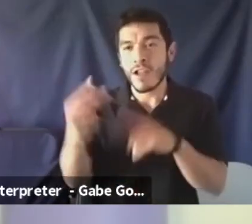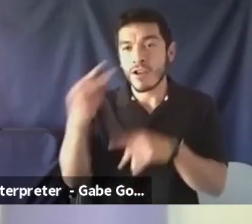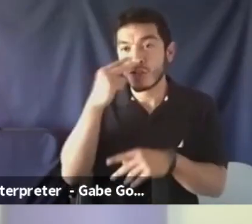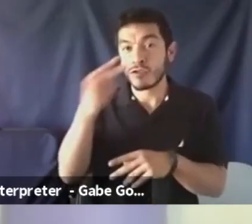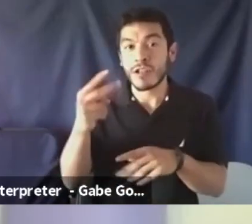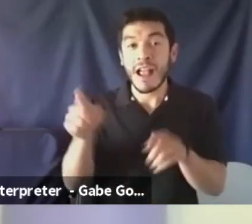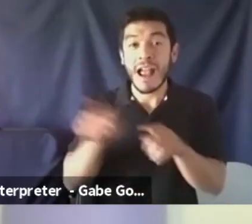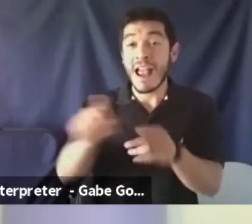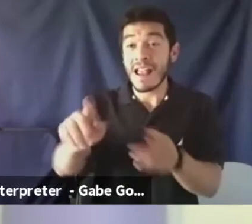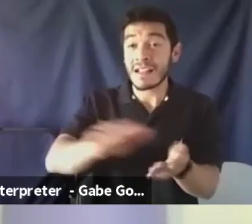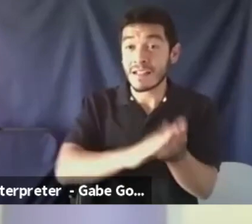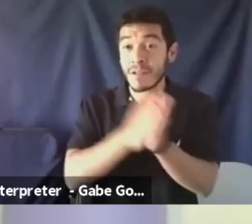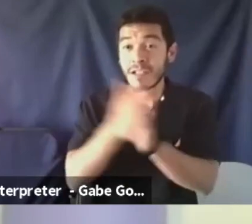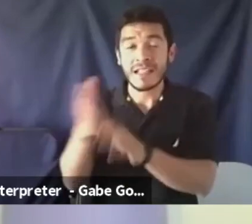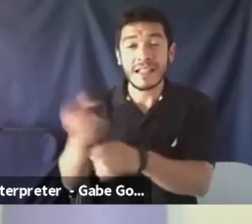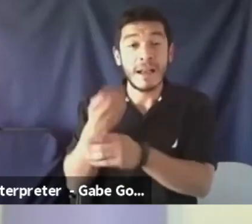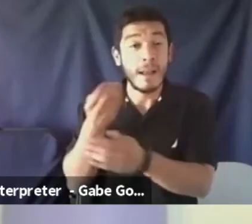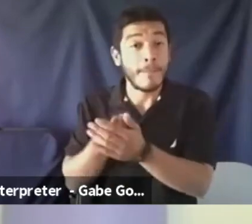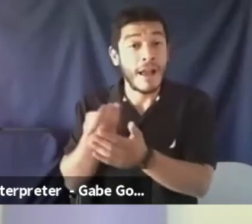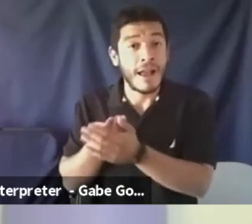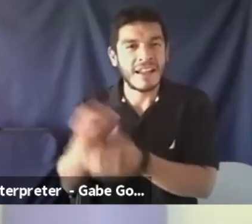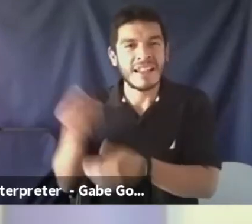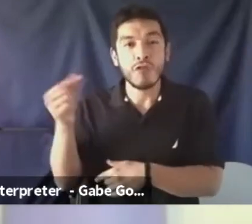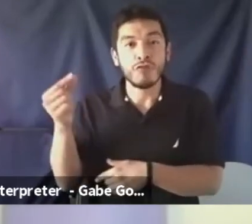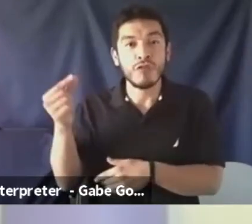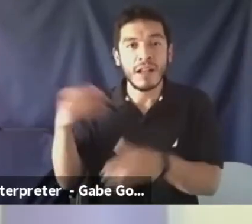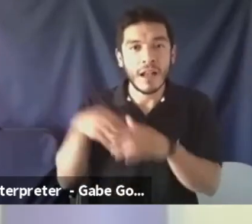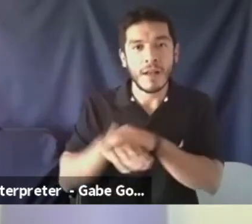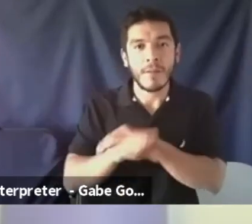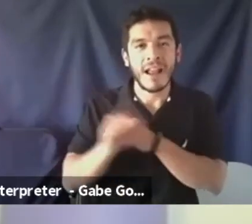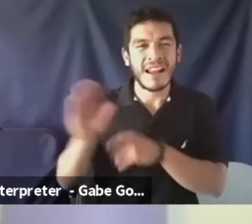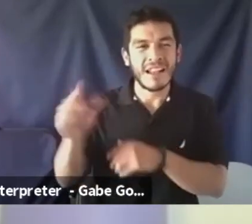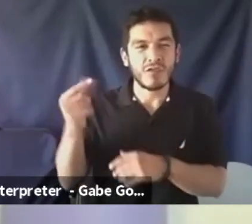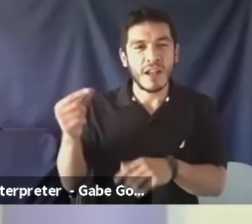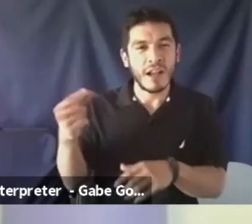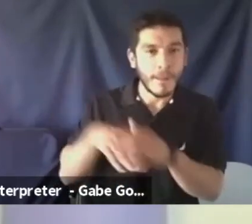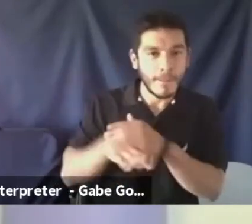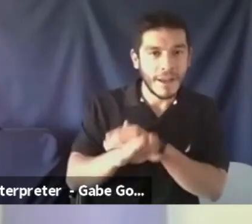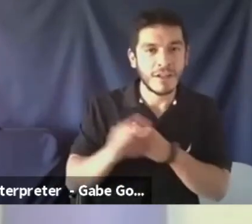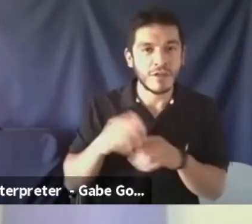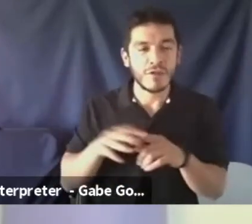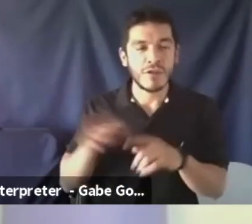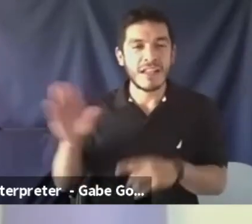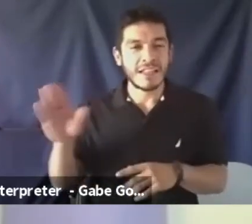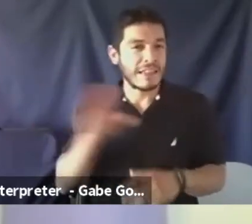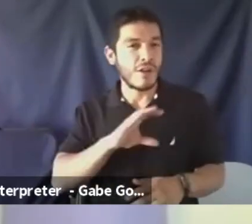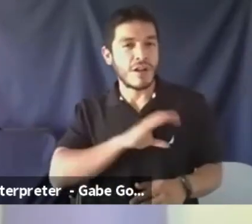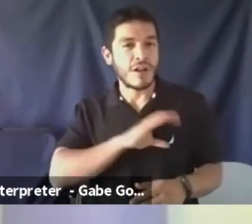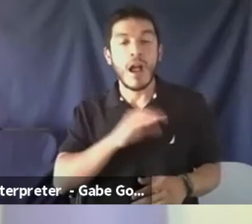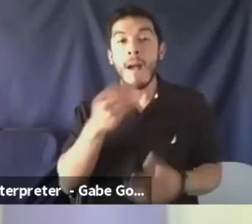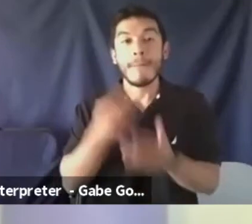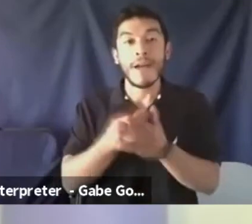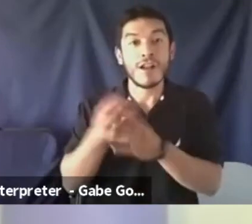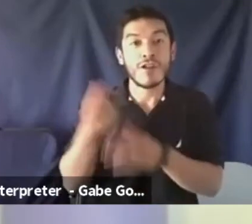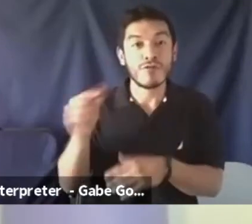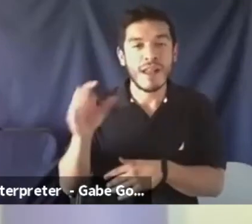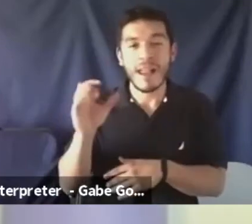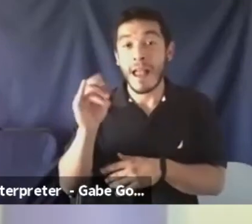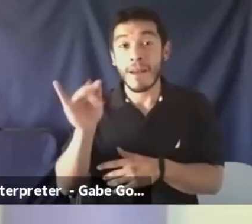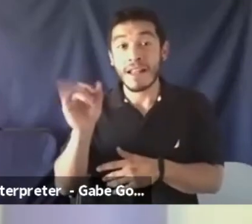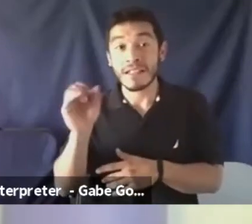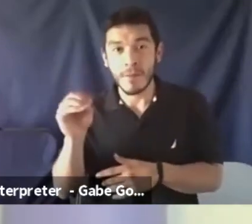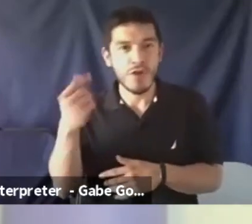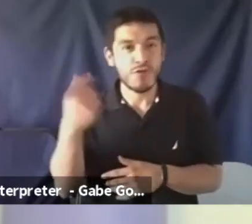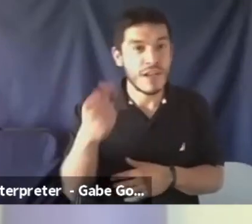as he starts to get money, this green comes in and these touches of green come in his wardrobe: jade green, money green, capitalism, greed,